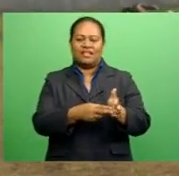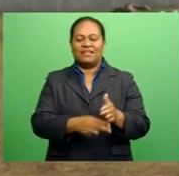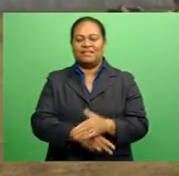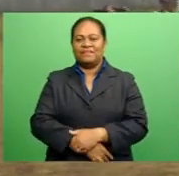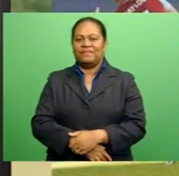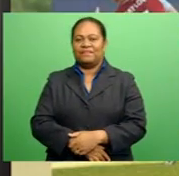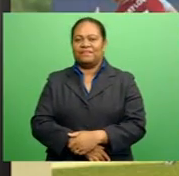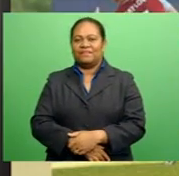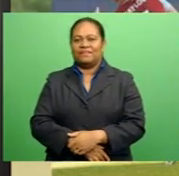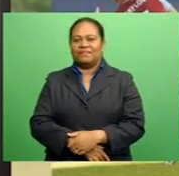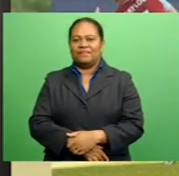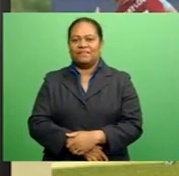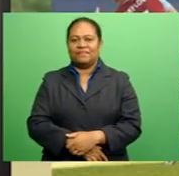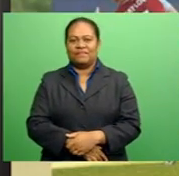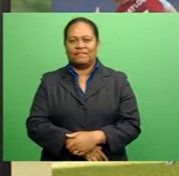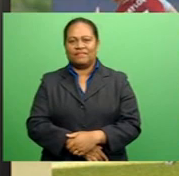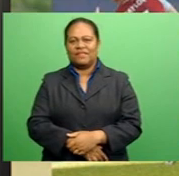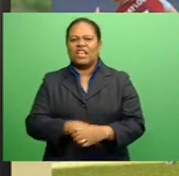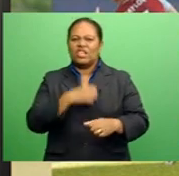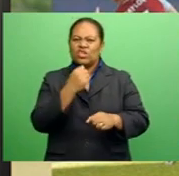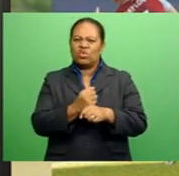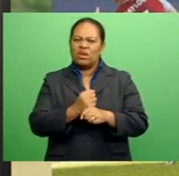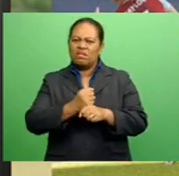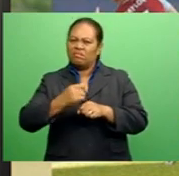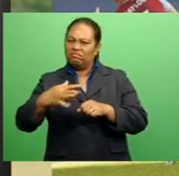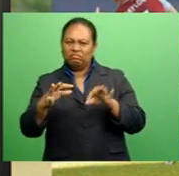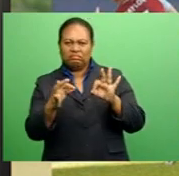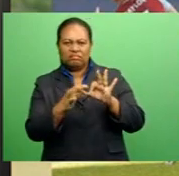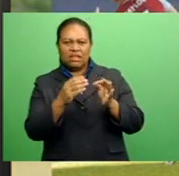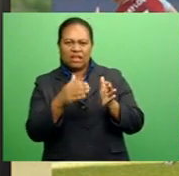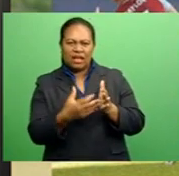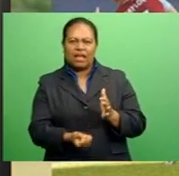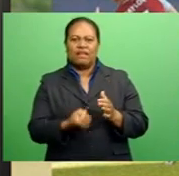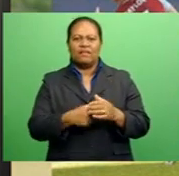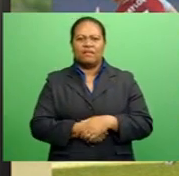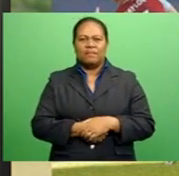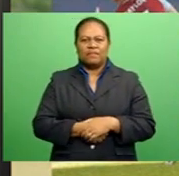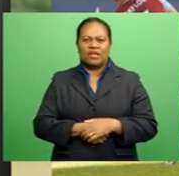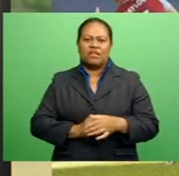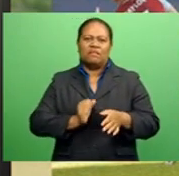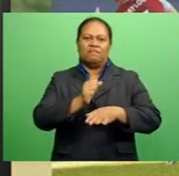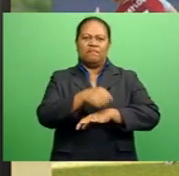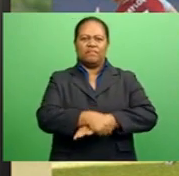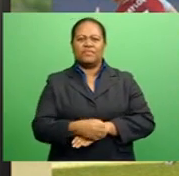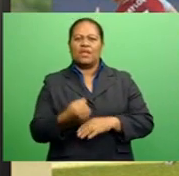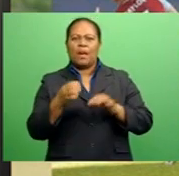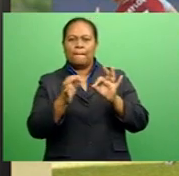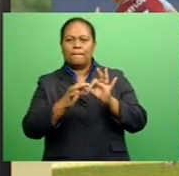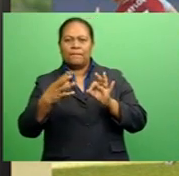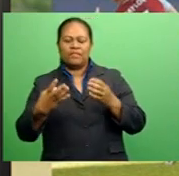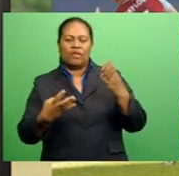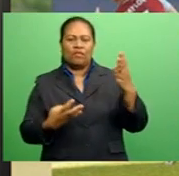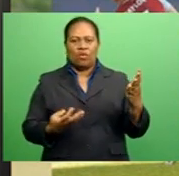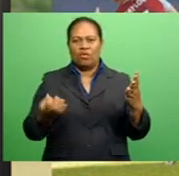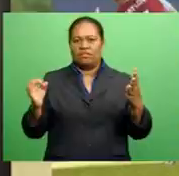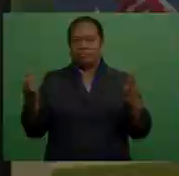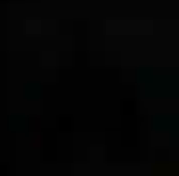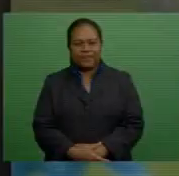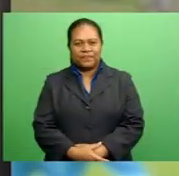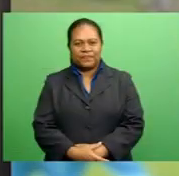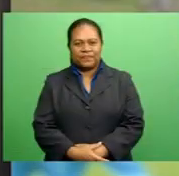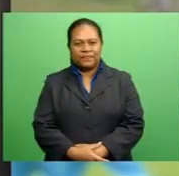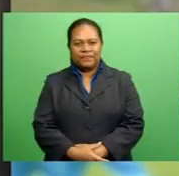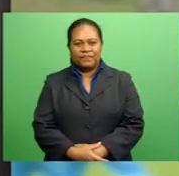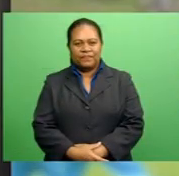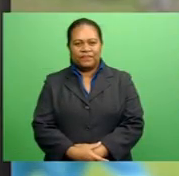FBC Sports. Gareth Bale scored twice and set up another as Tottenham thrashed Burnley 4-0 this morning in the English Premier League.